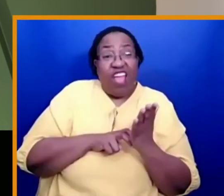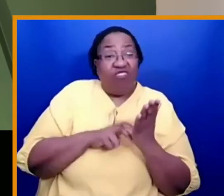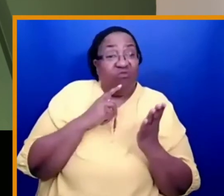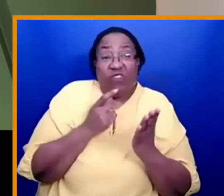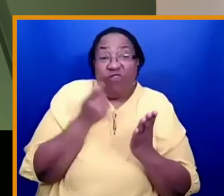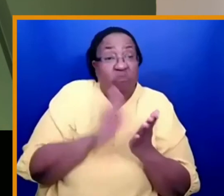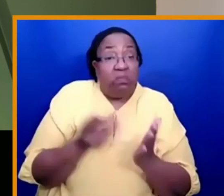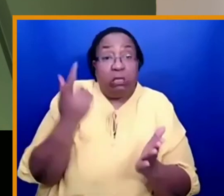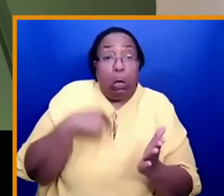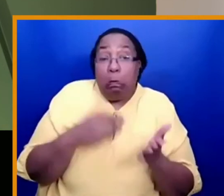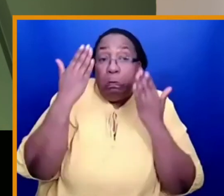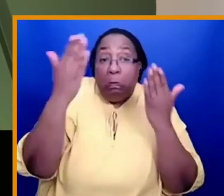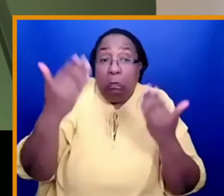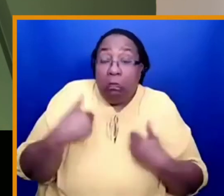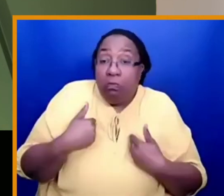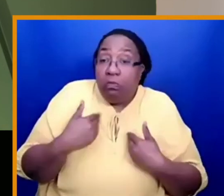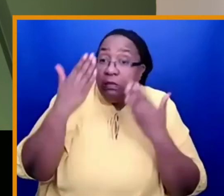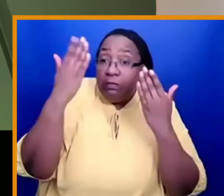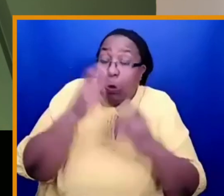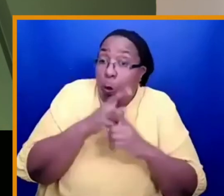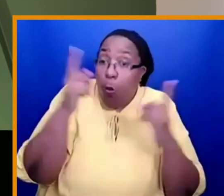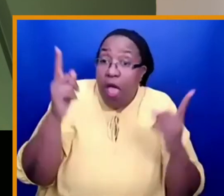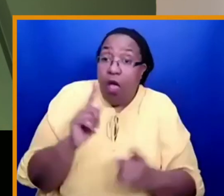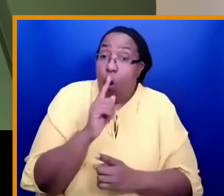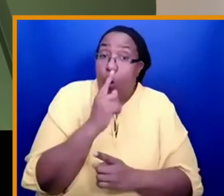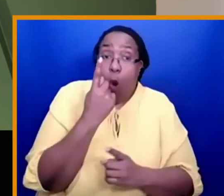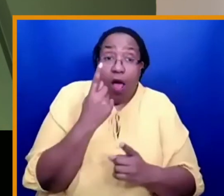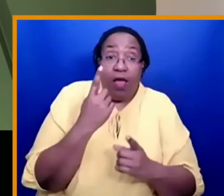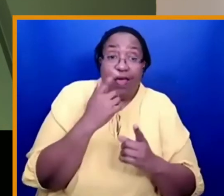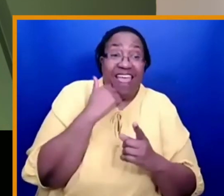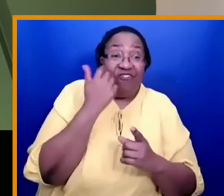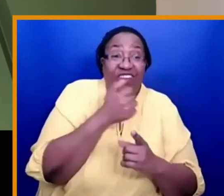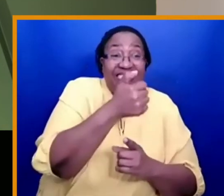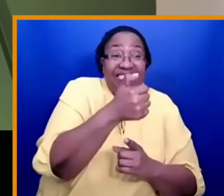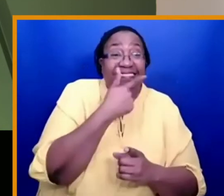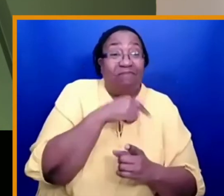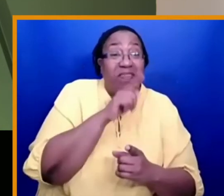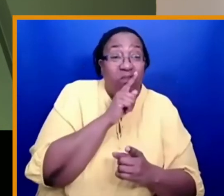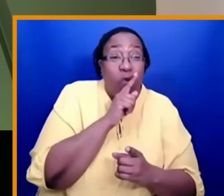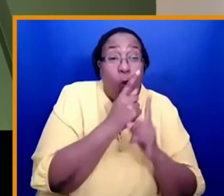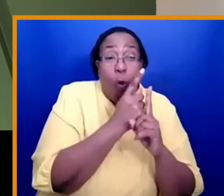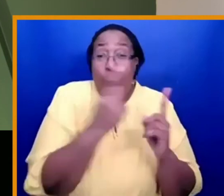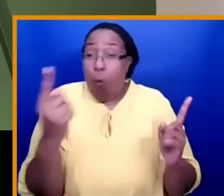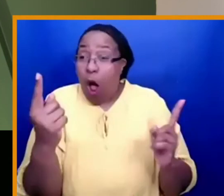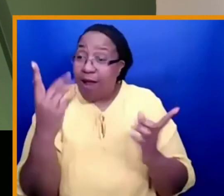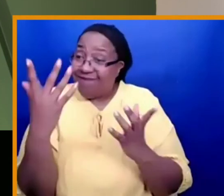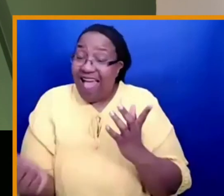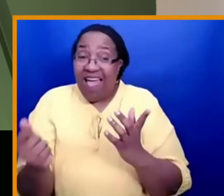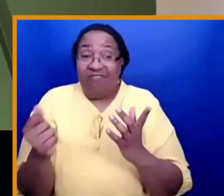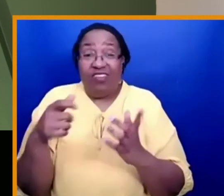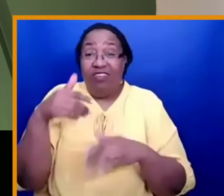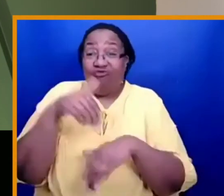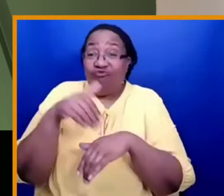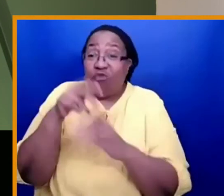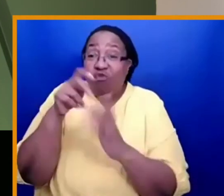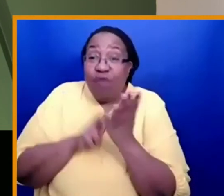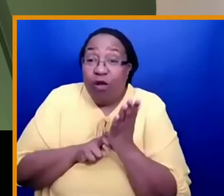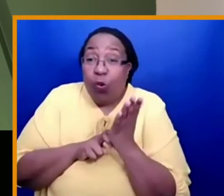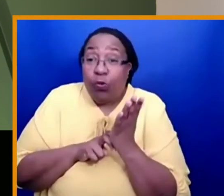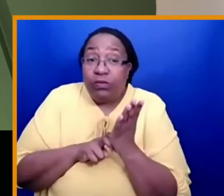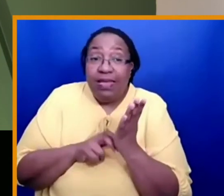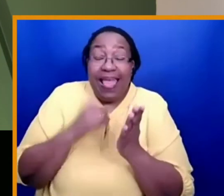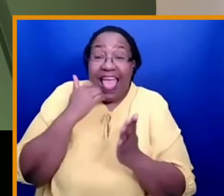1 in 6 people in England and Wales have a criminal record. I didn't know that over 10,000 people each year receive prison